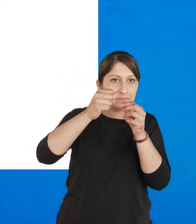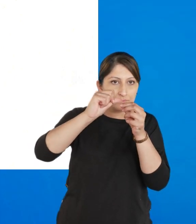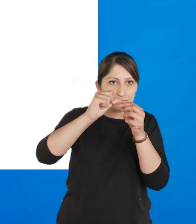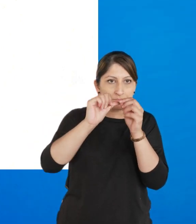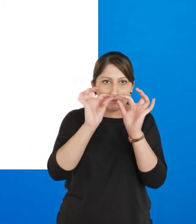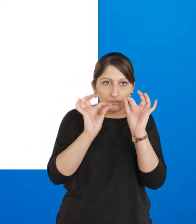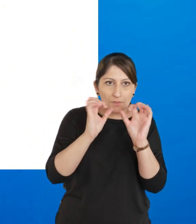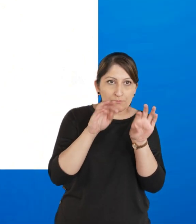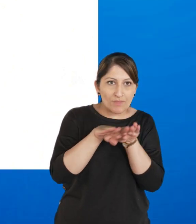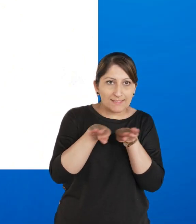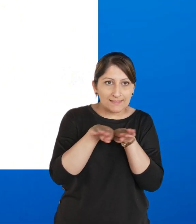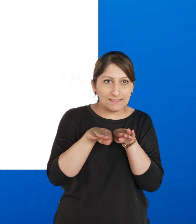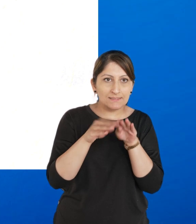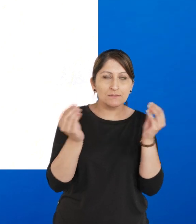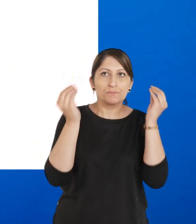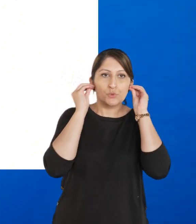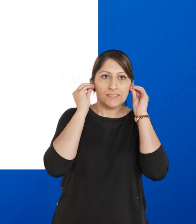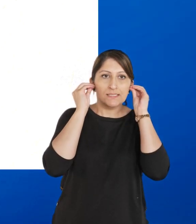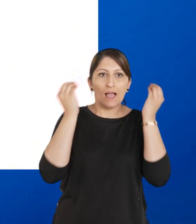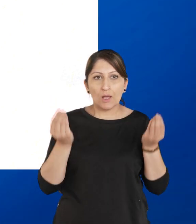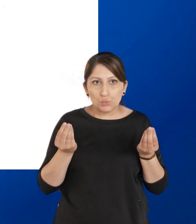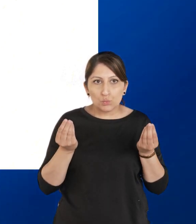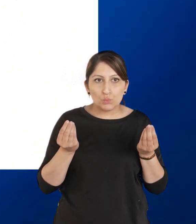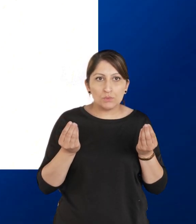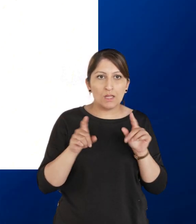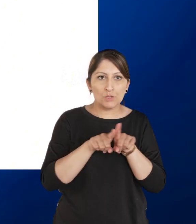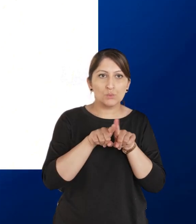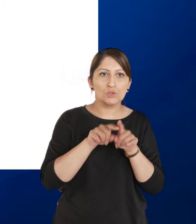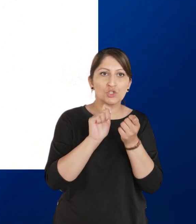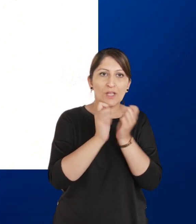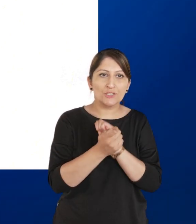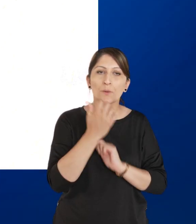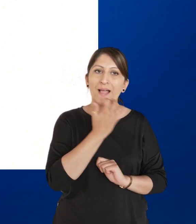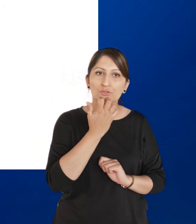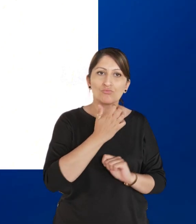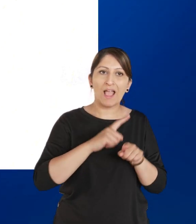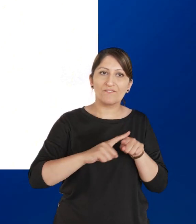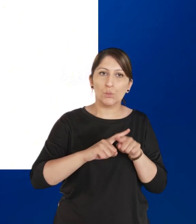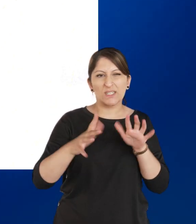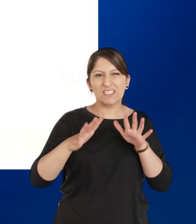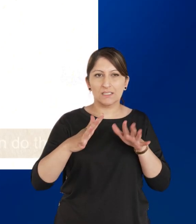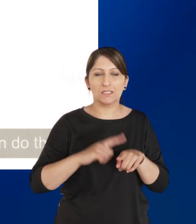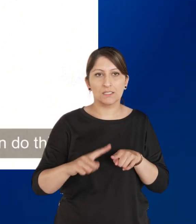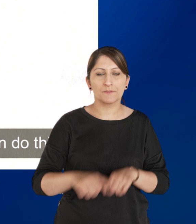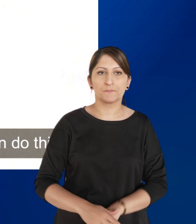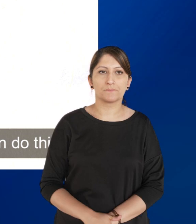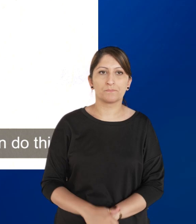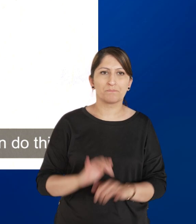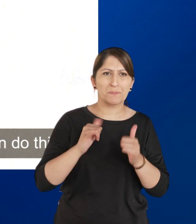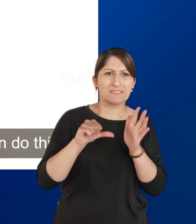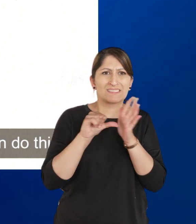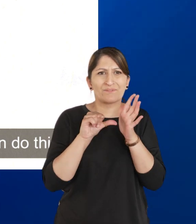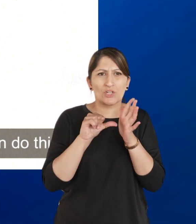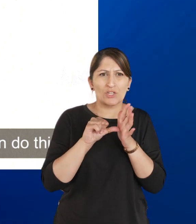controls, practice putting it in, taking it out, and changing the battery every week or so. This may seem